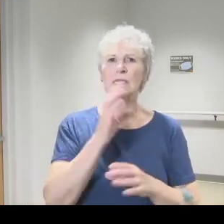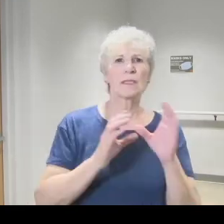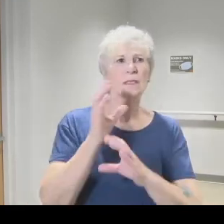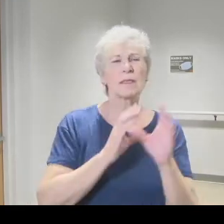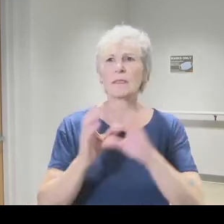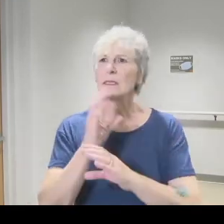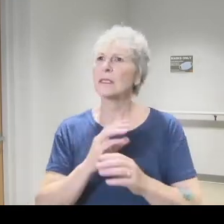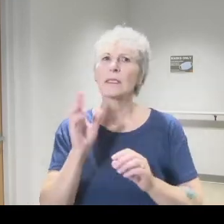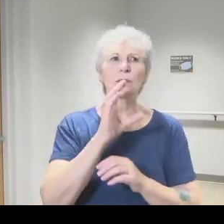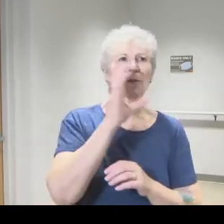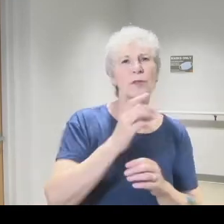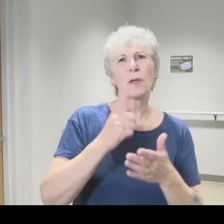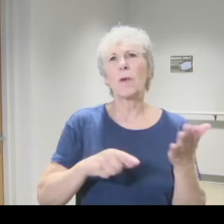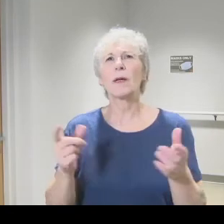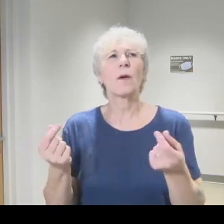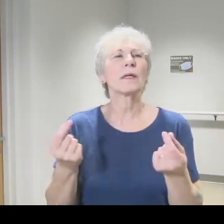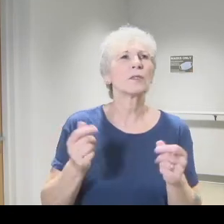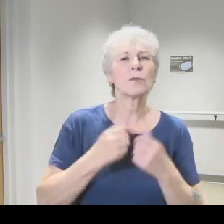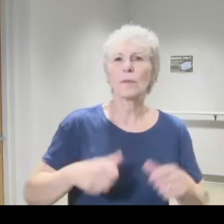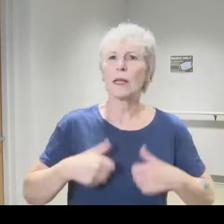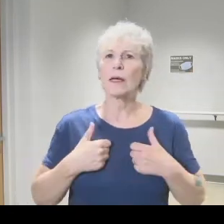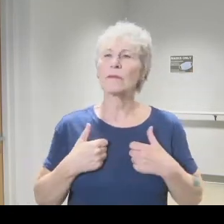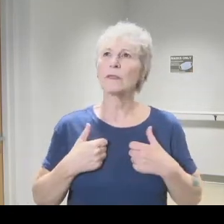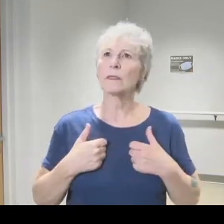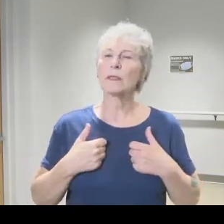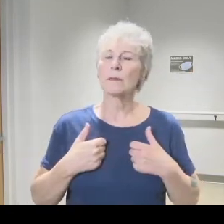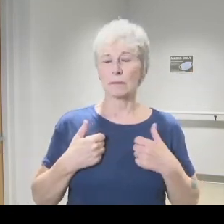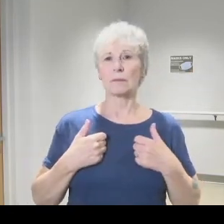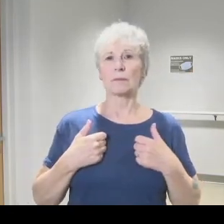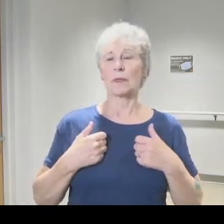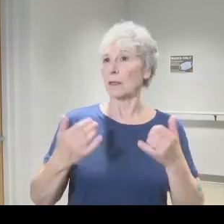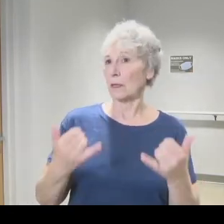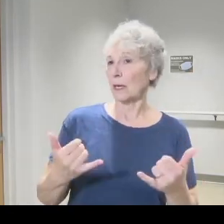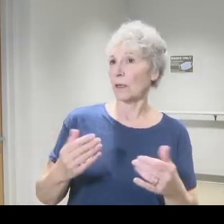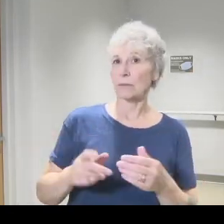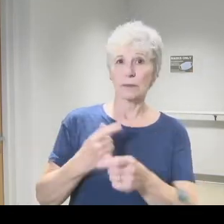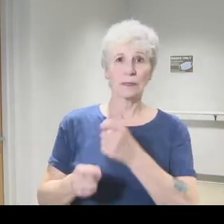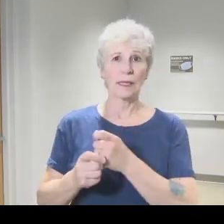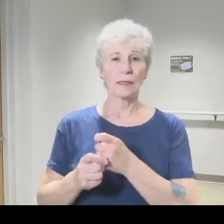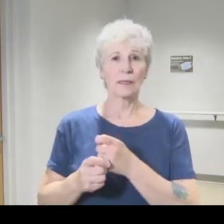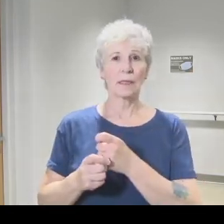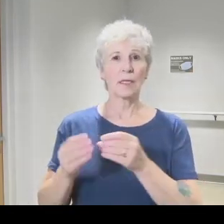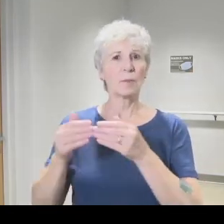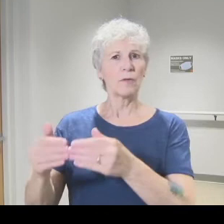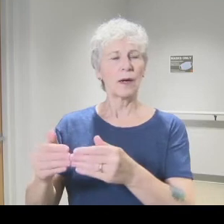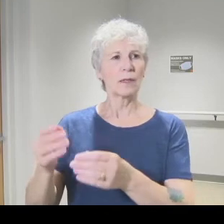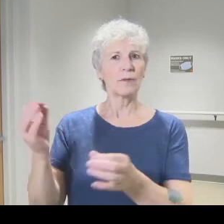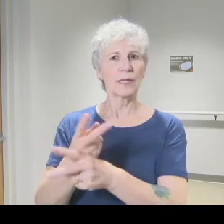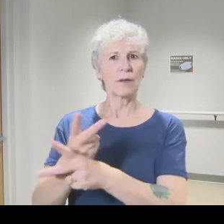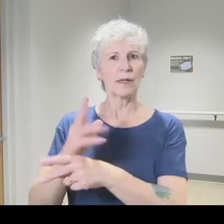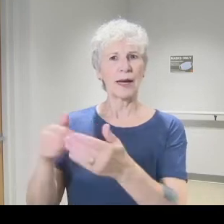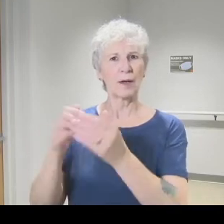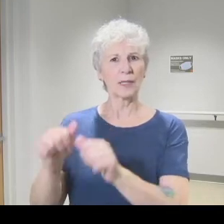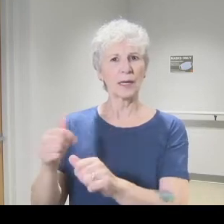energy into. You know that. Now instead, you can move on to figuring out, how can I do